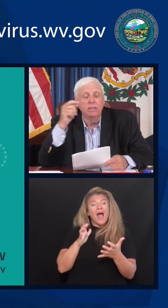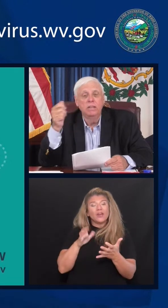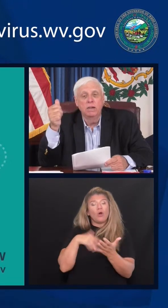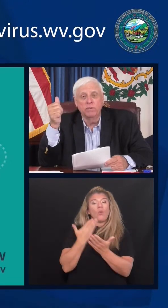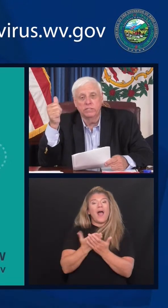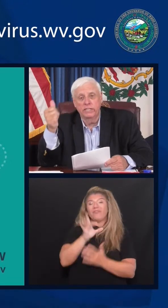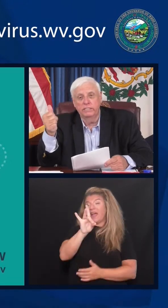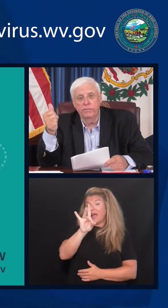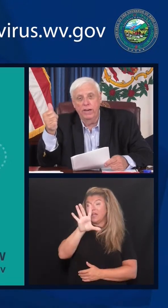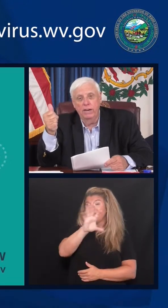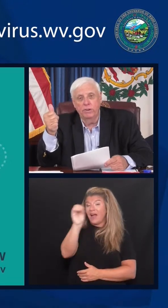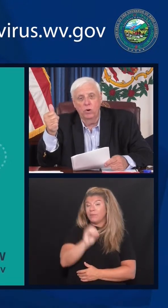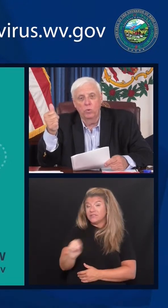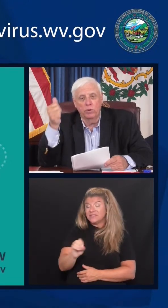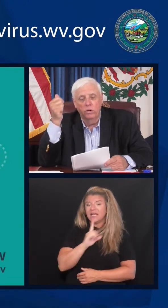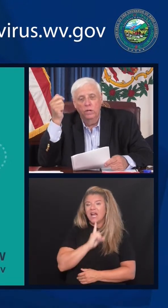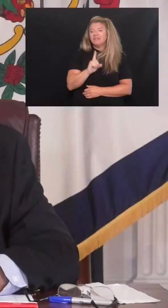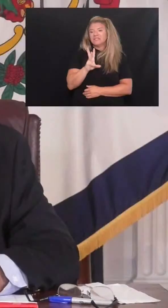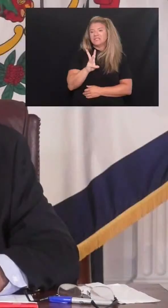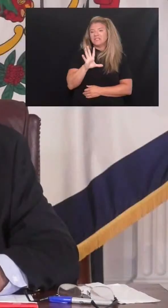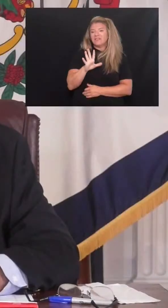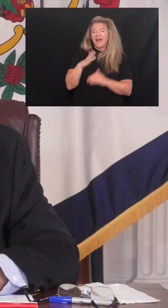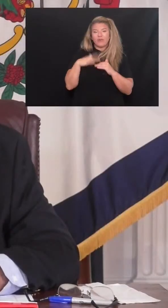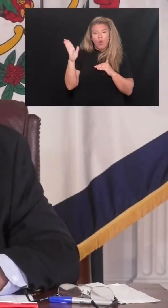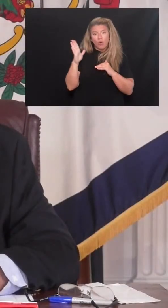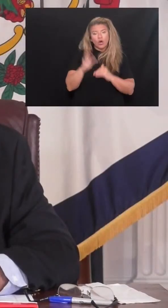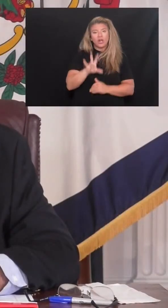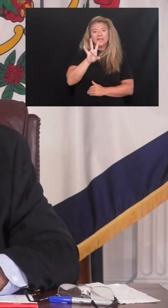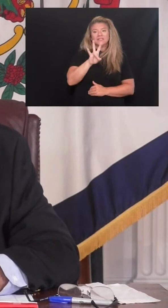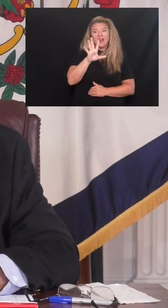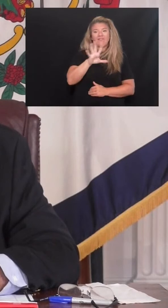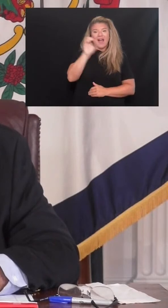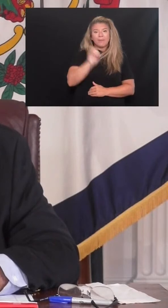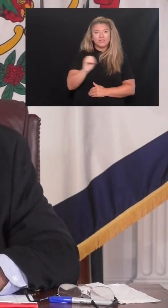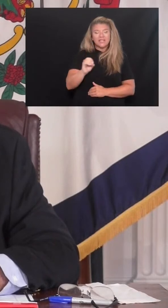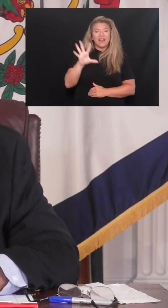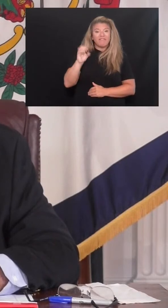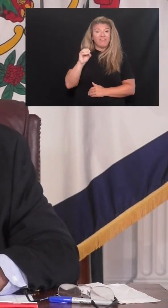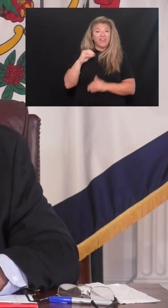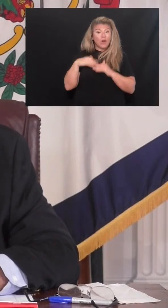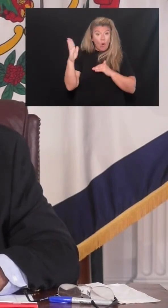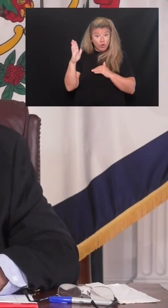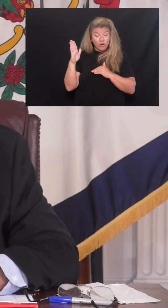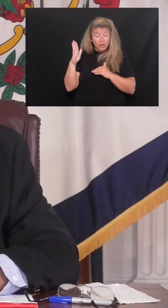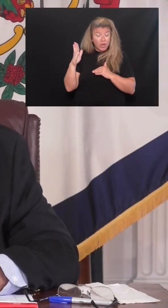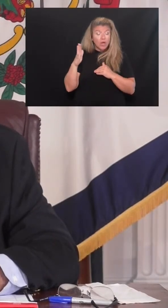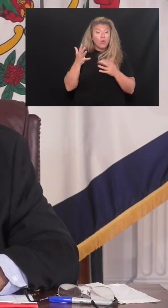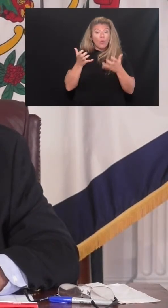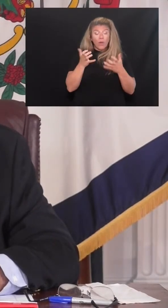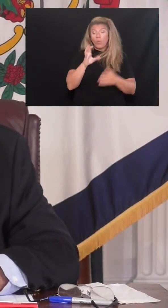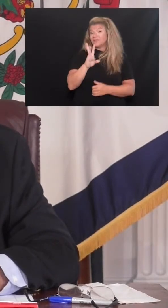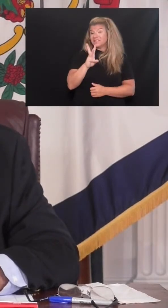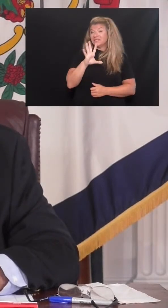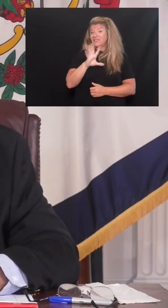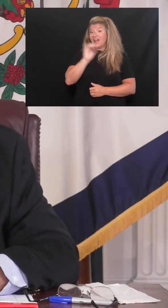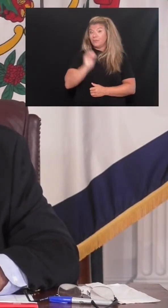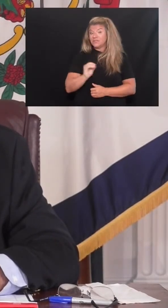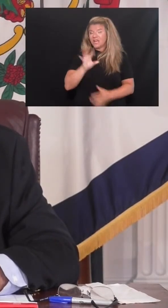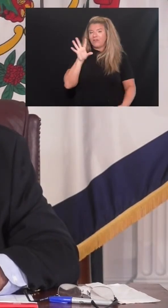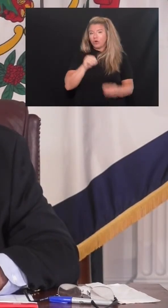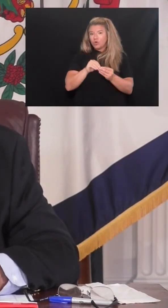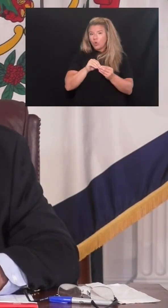85% of our 65 and older, 75% of our 50 and older, and we want to get 65% of our